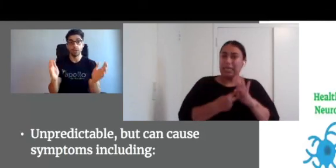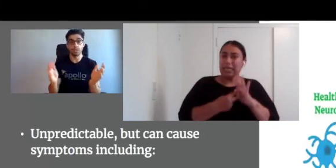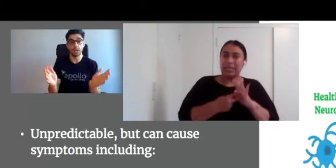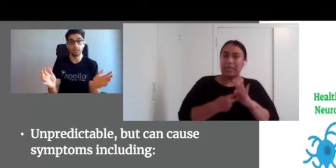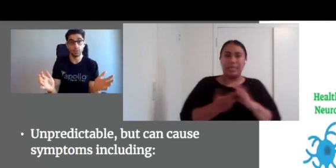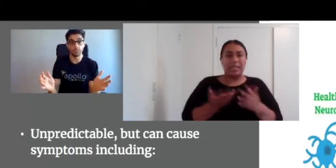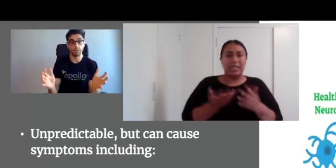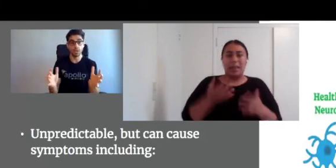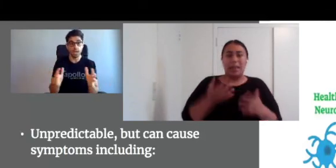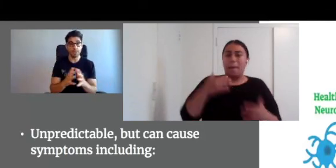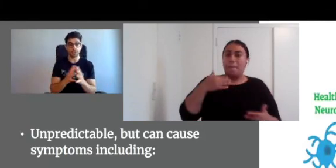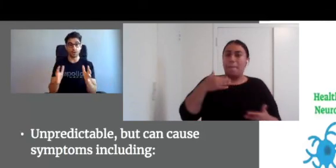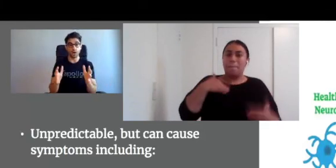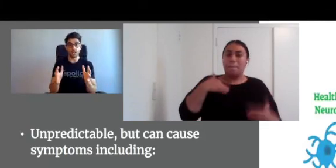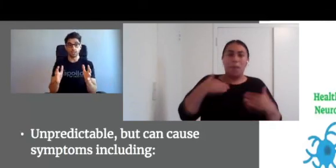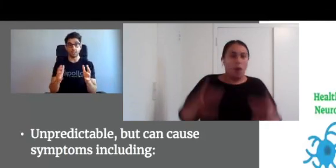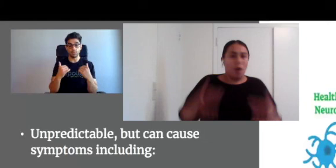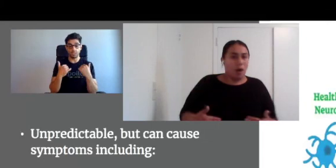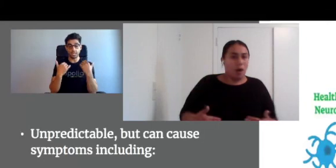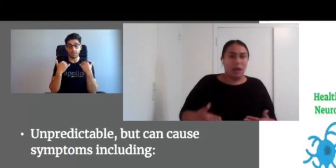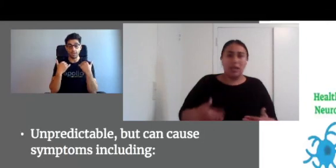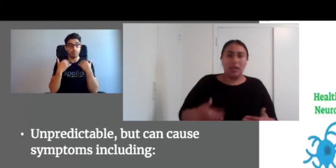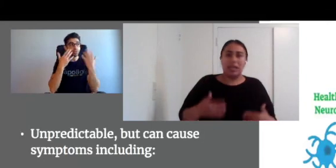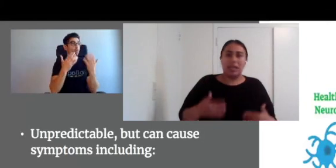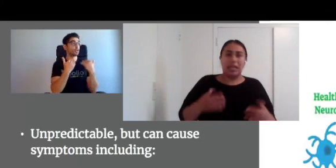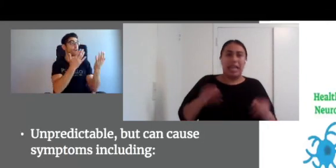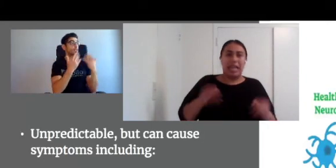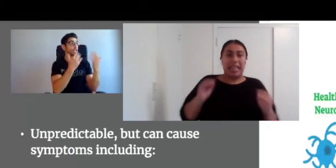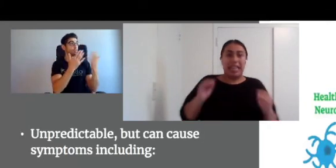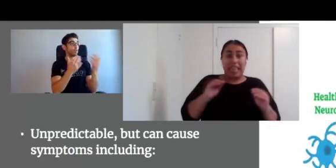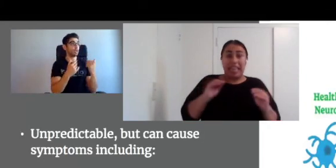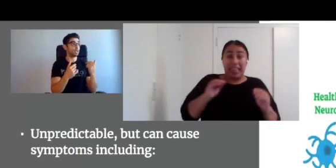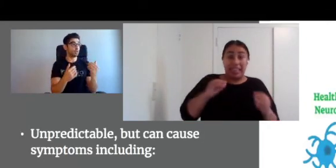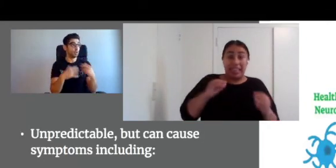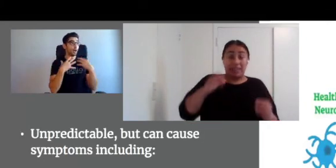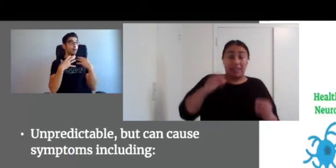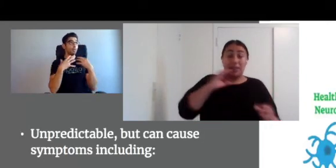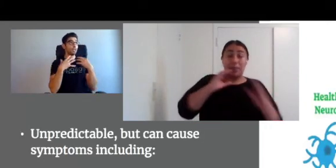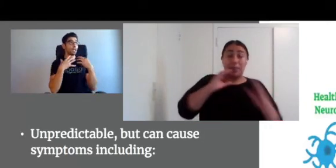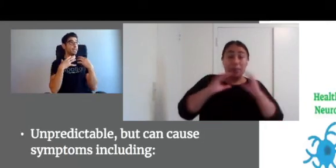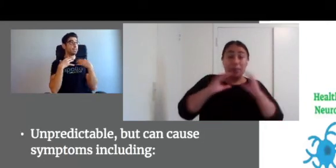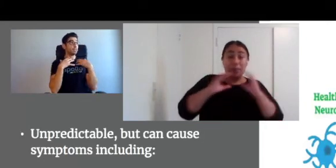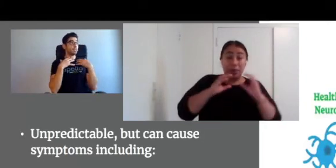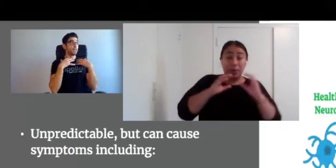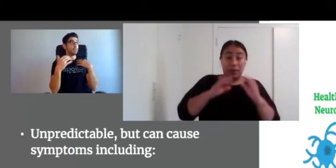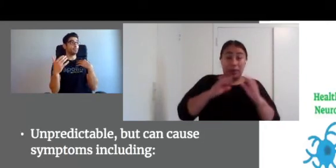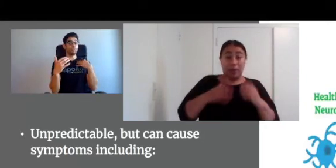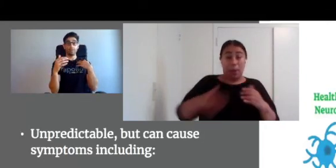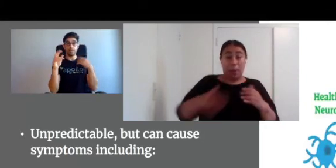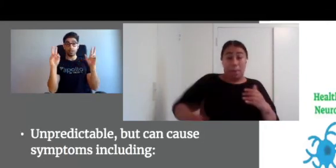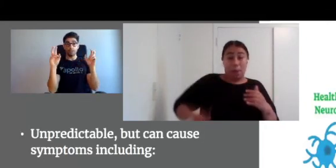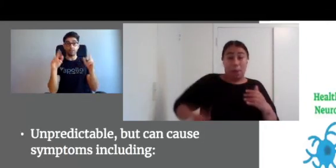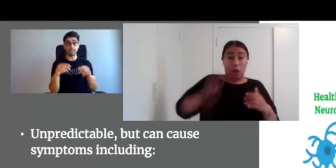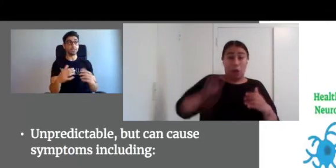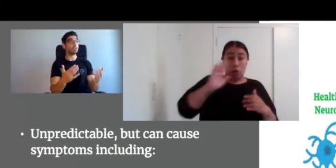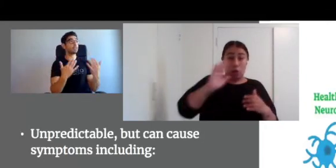happens to most people, MS or not, sometimes when we take a breath and we're in a conversation while we were eating, we'll inhale, and